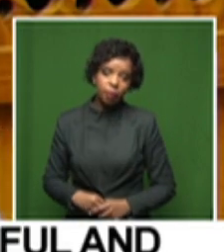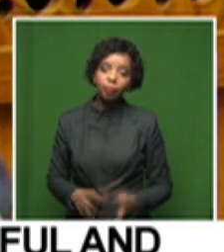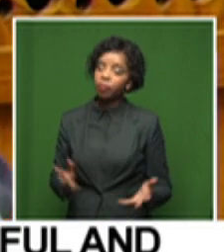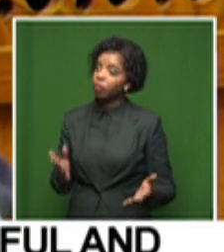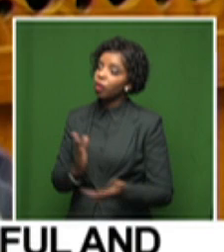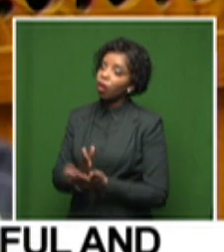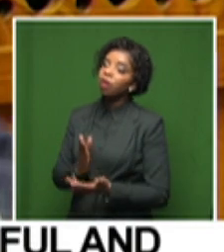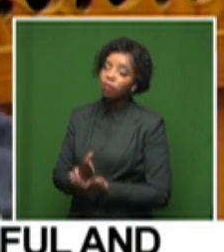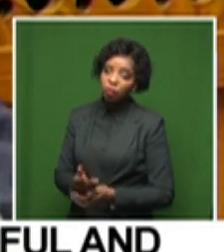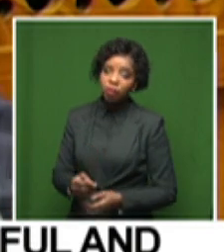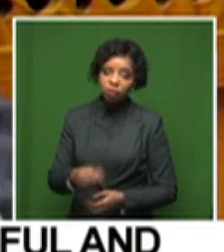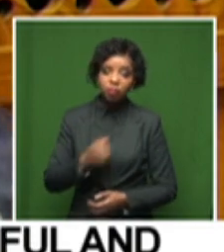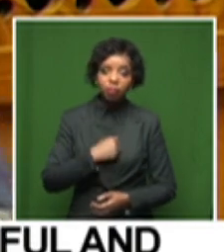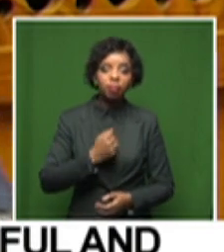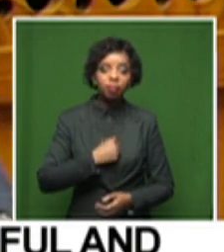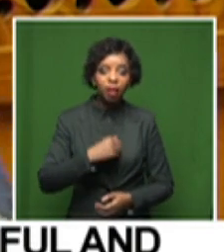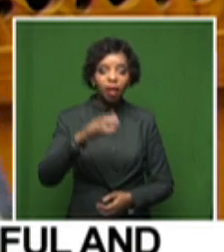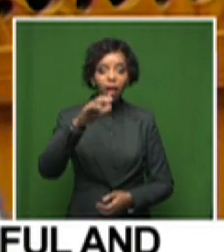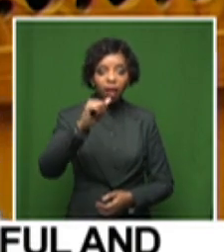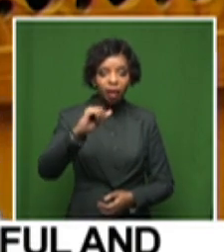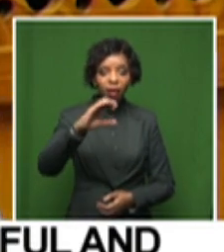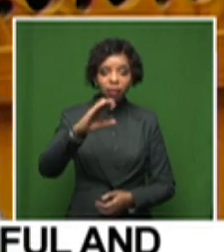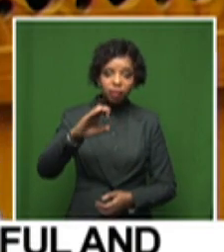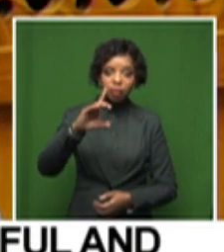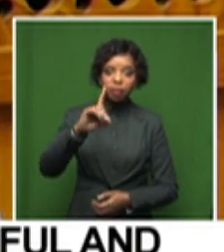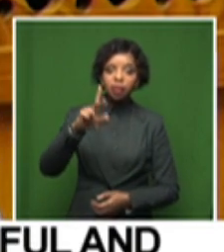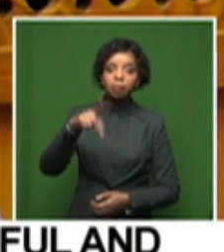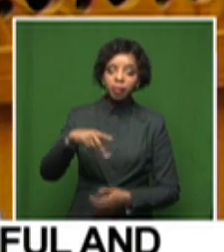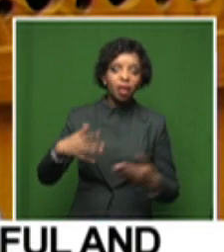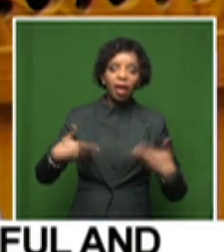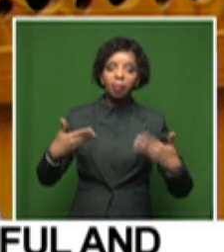my ACDP colleagues will be very unhappy